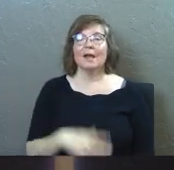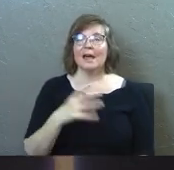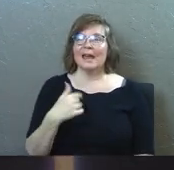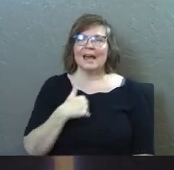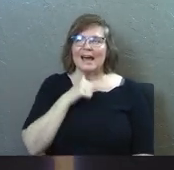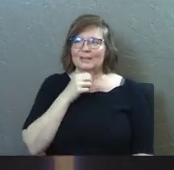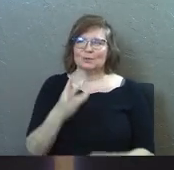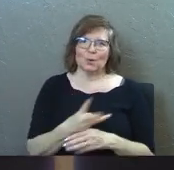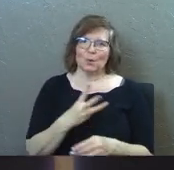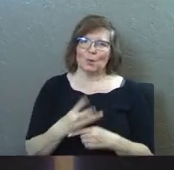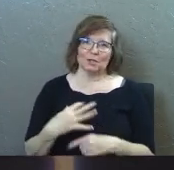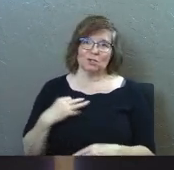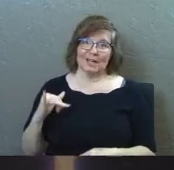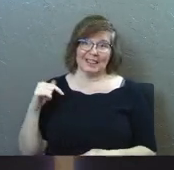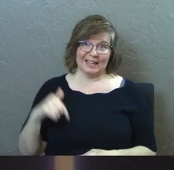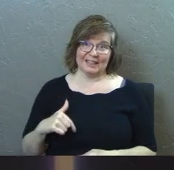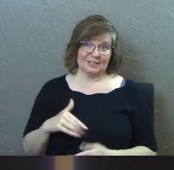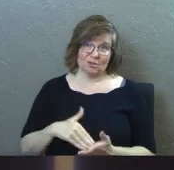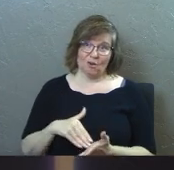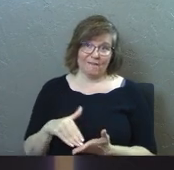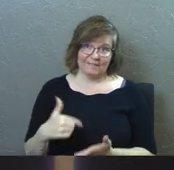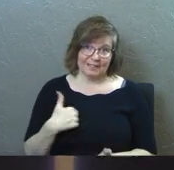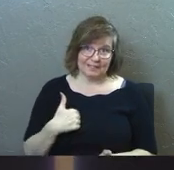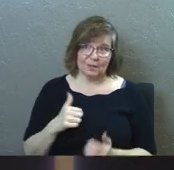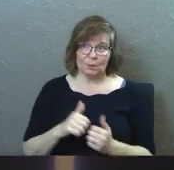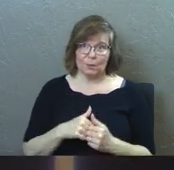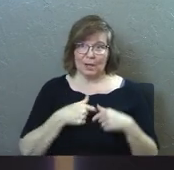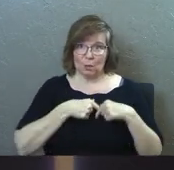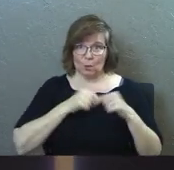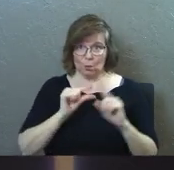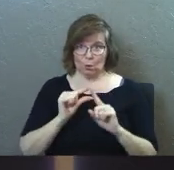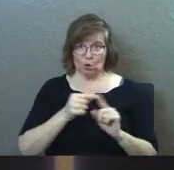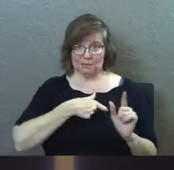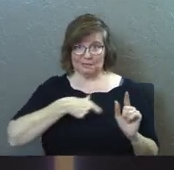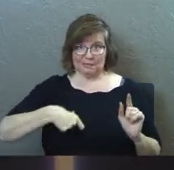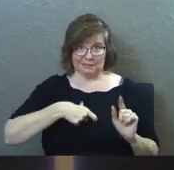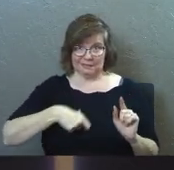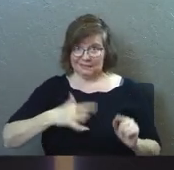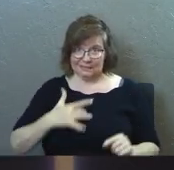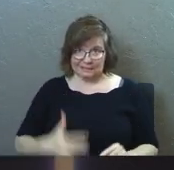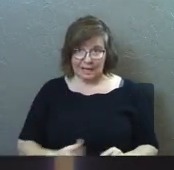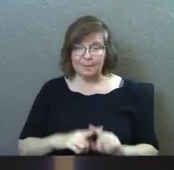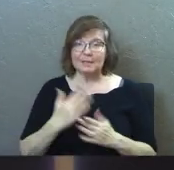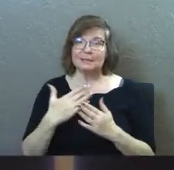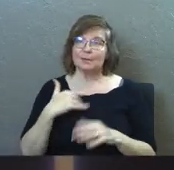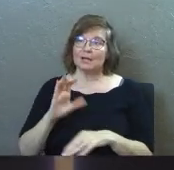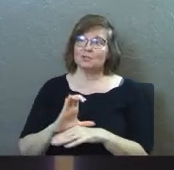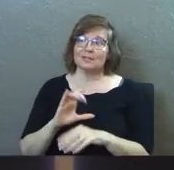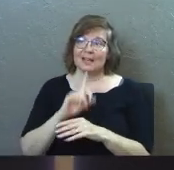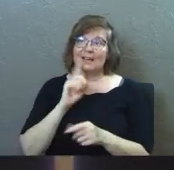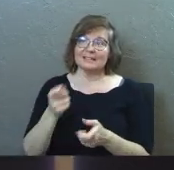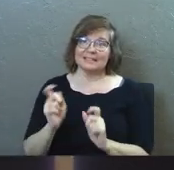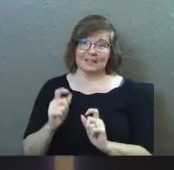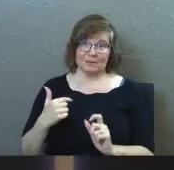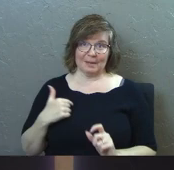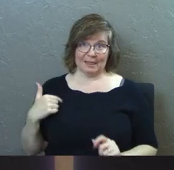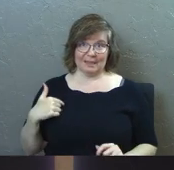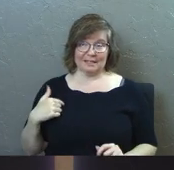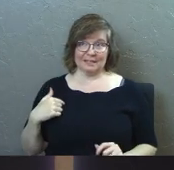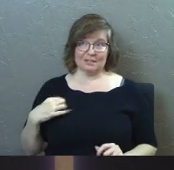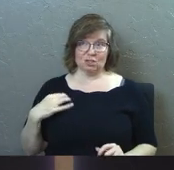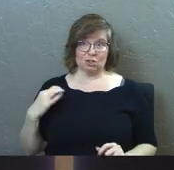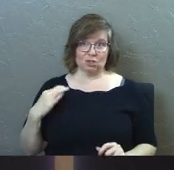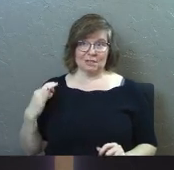And I don't wear shirts like this often with words on them, but somebody at our church actually gifted me